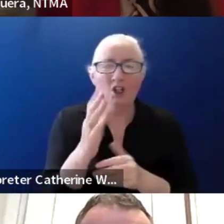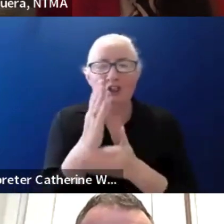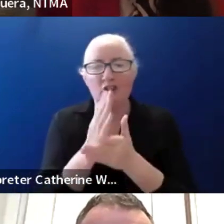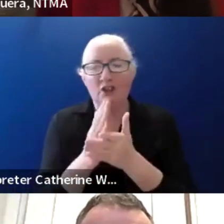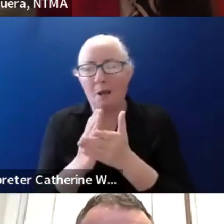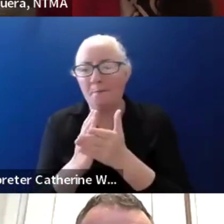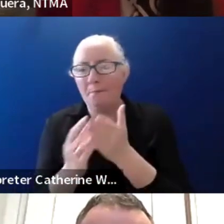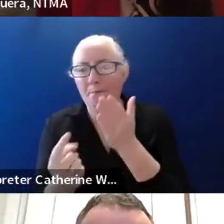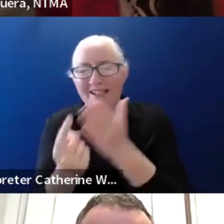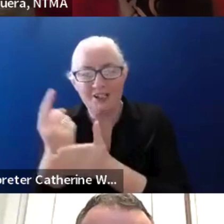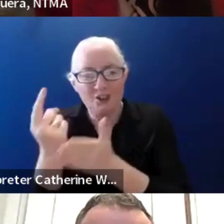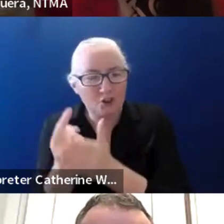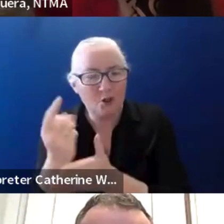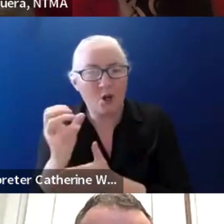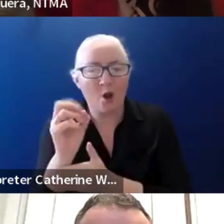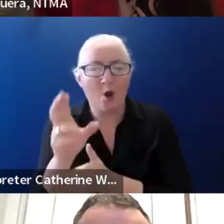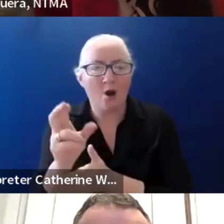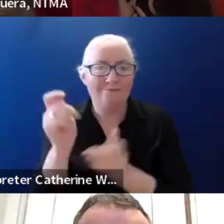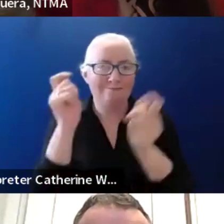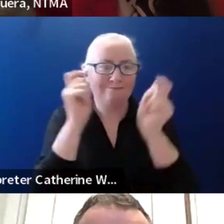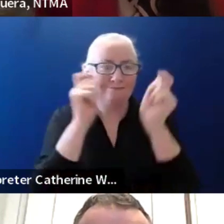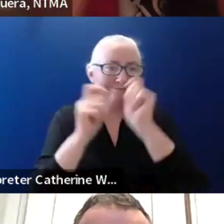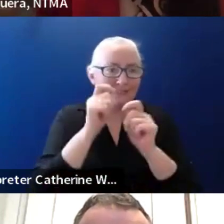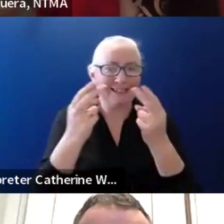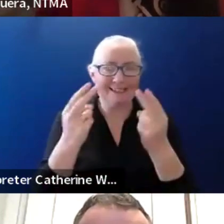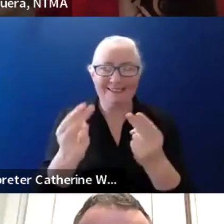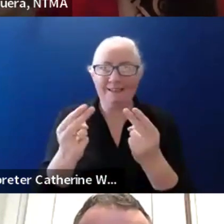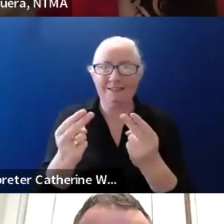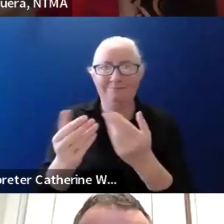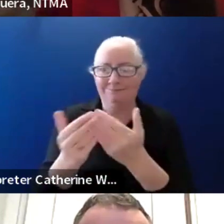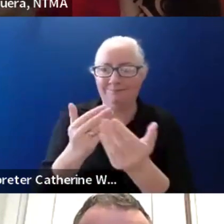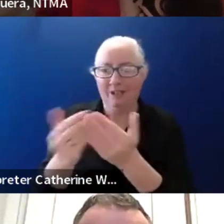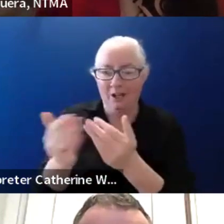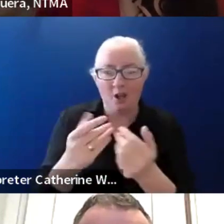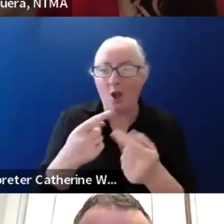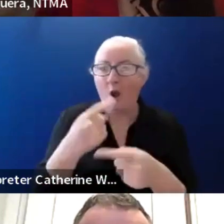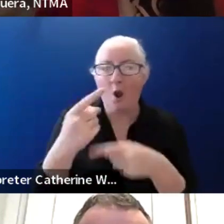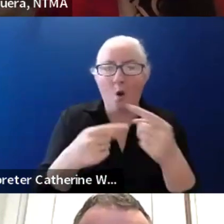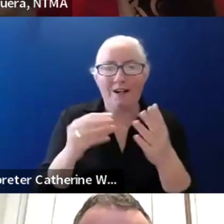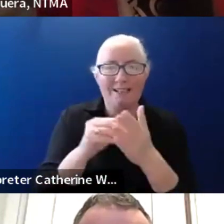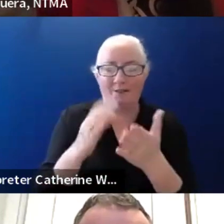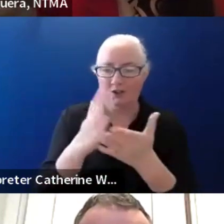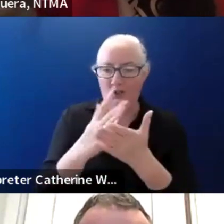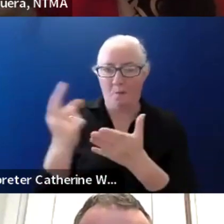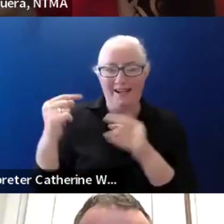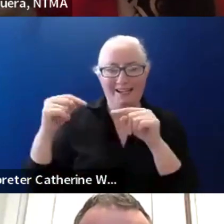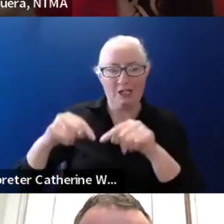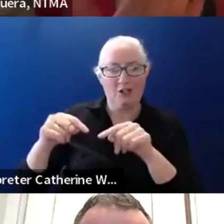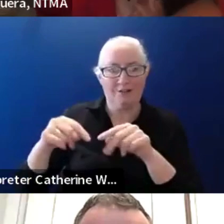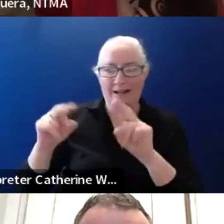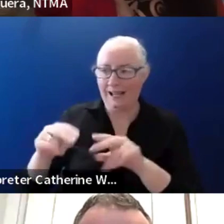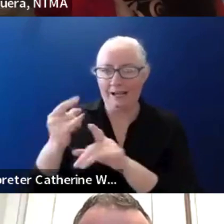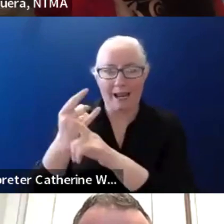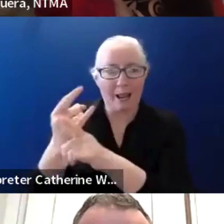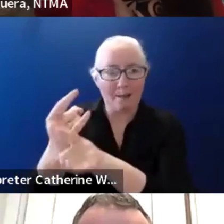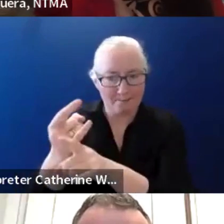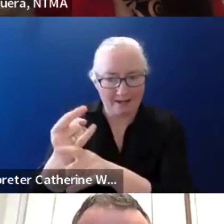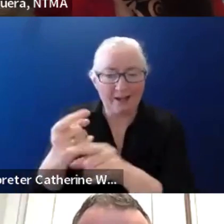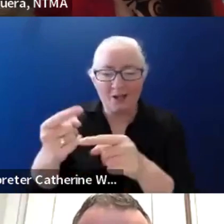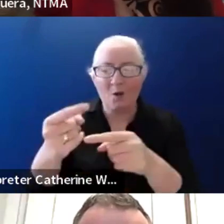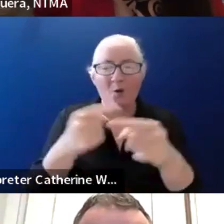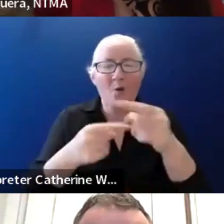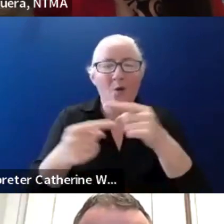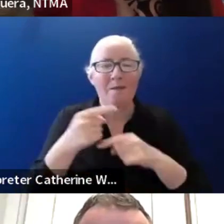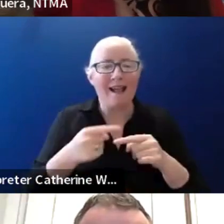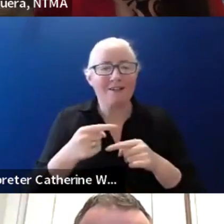some situations that they need to address. There's always a hand here for them to help them. And also coming back to my